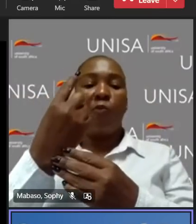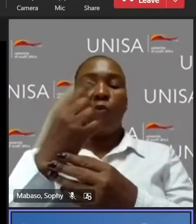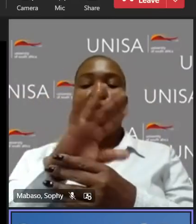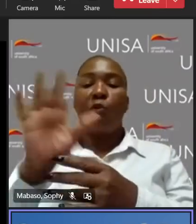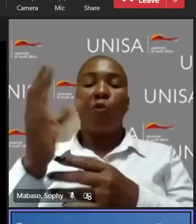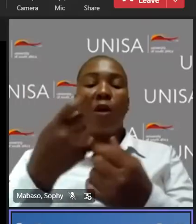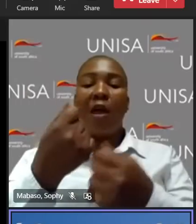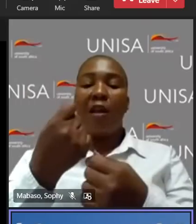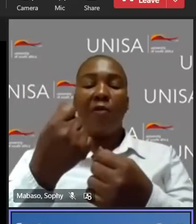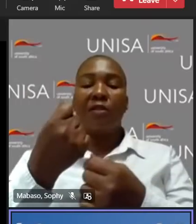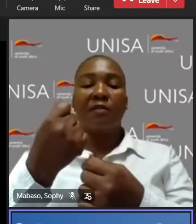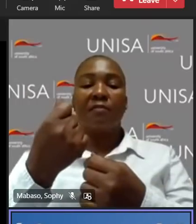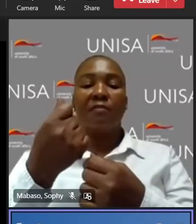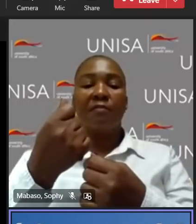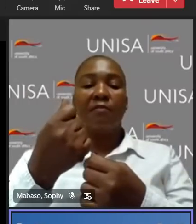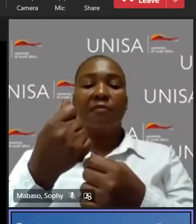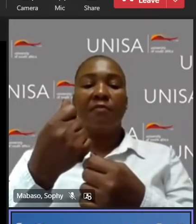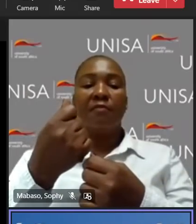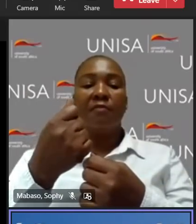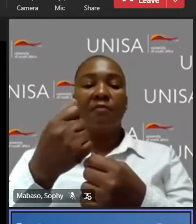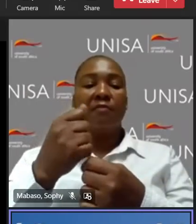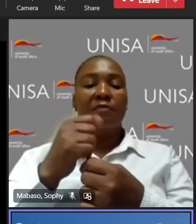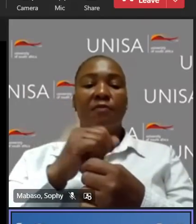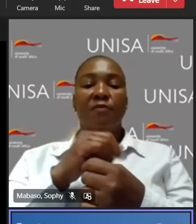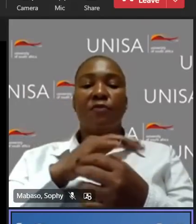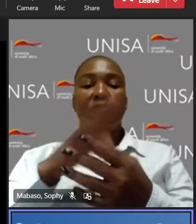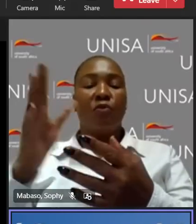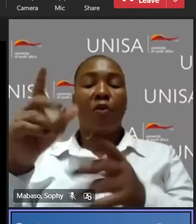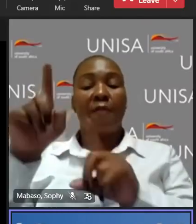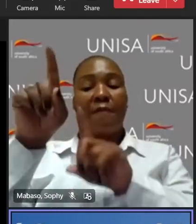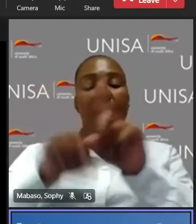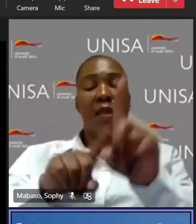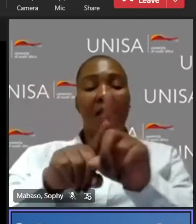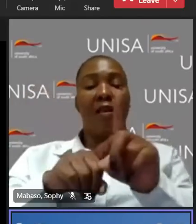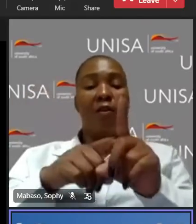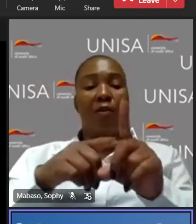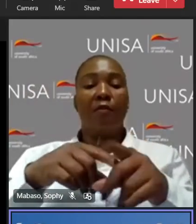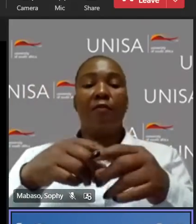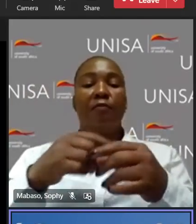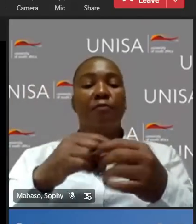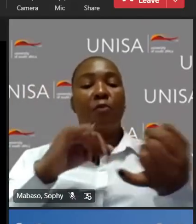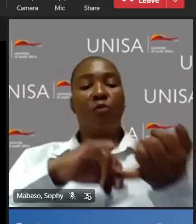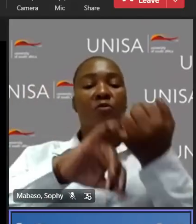allowances, and we don't cover failed repeating modules. And so